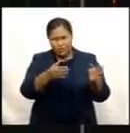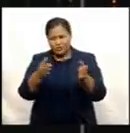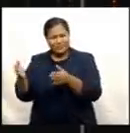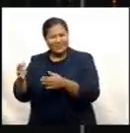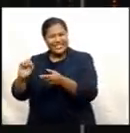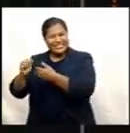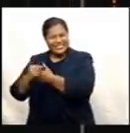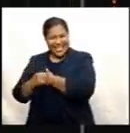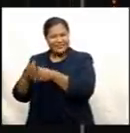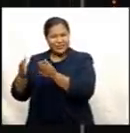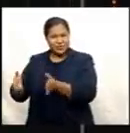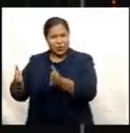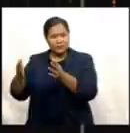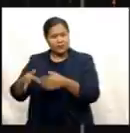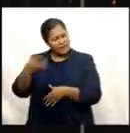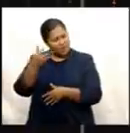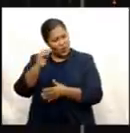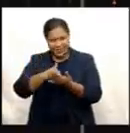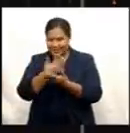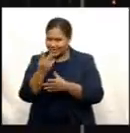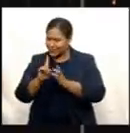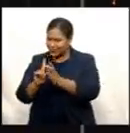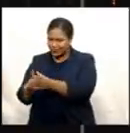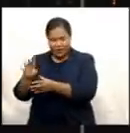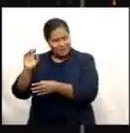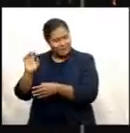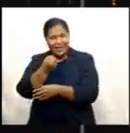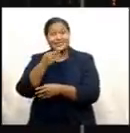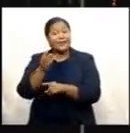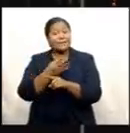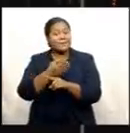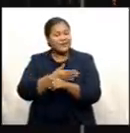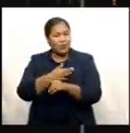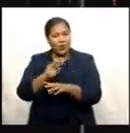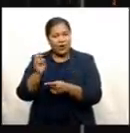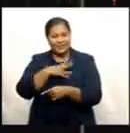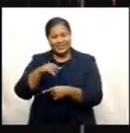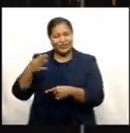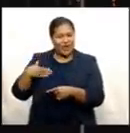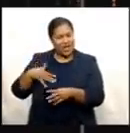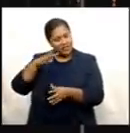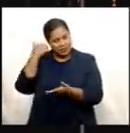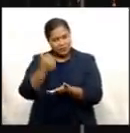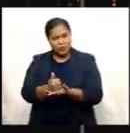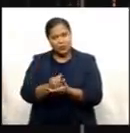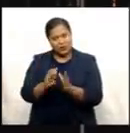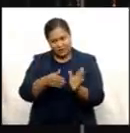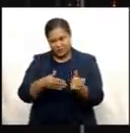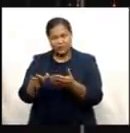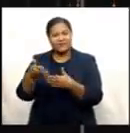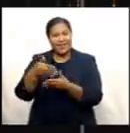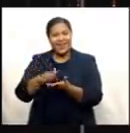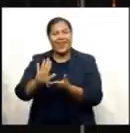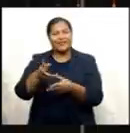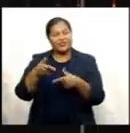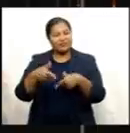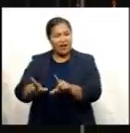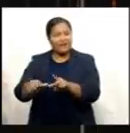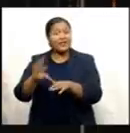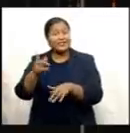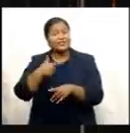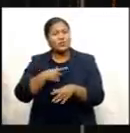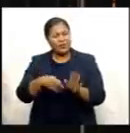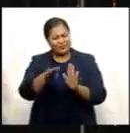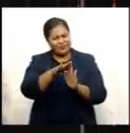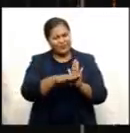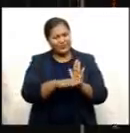quarantine is a must before the ministry can finalize domestic movement. Permanent Secretary Shaheen Ali says this is part of protocols to facilitate